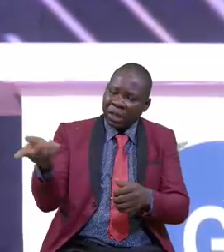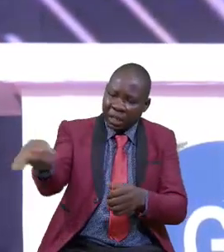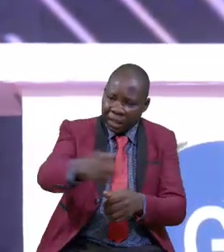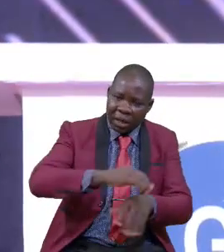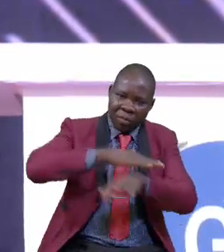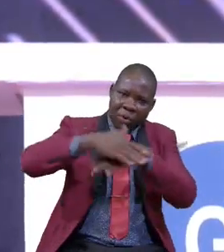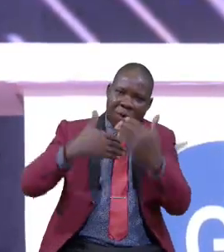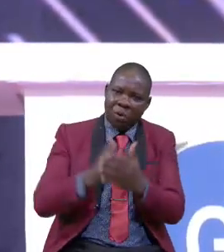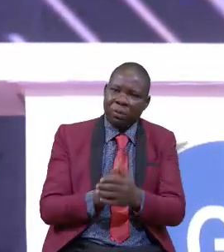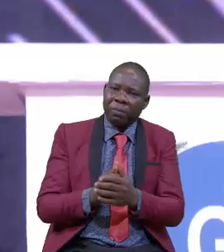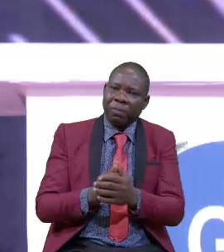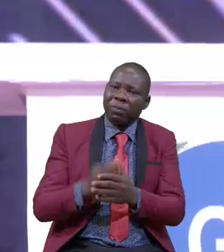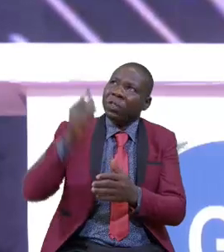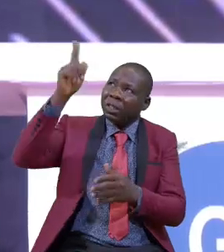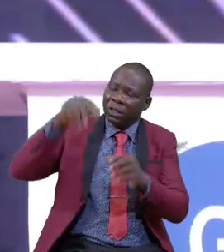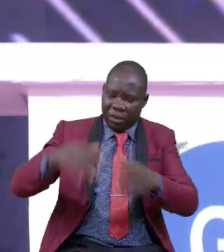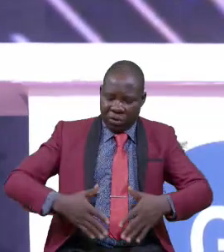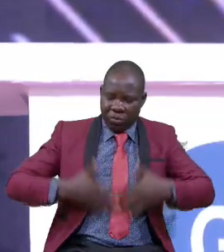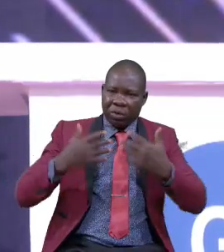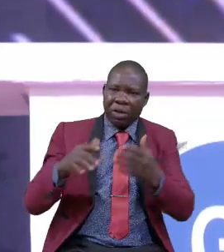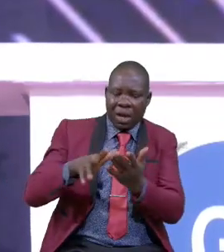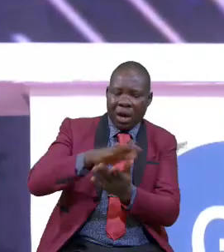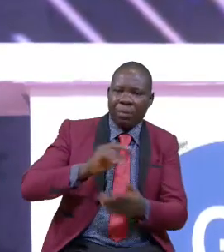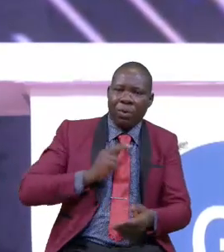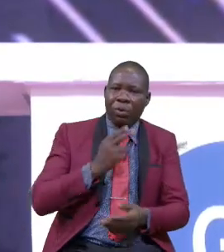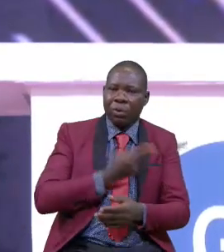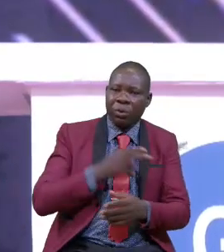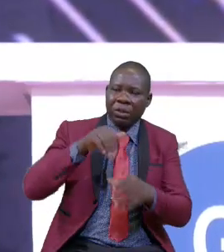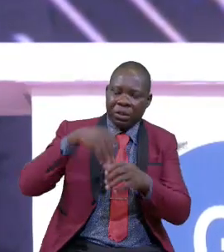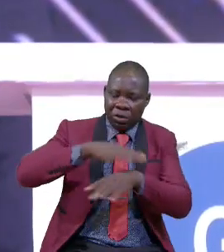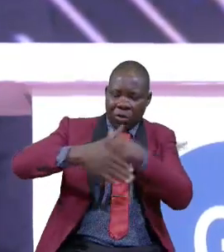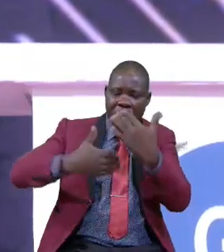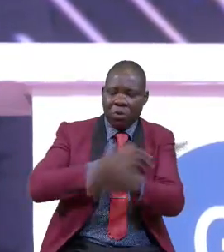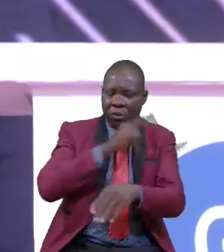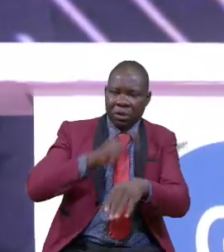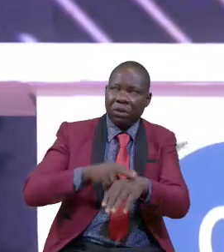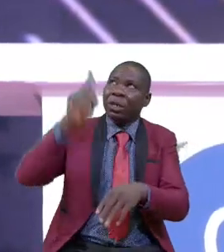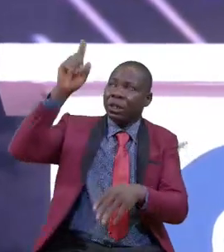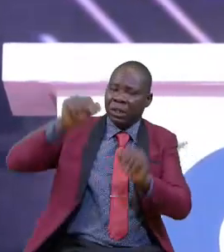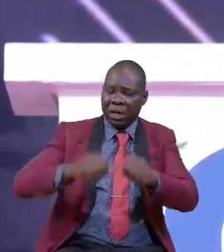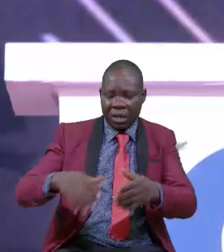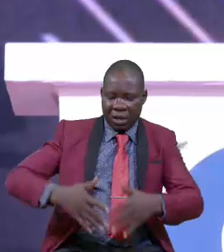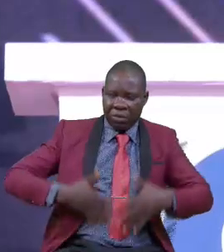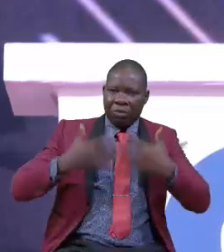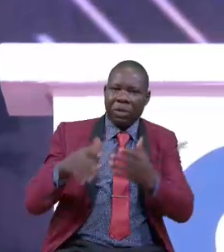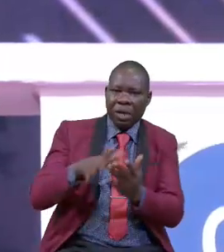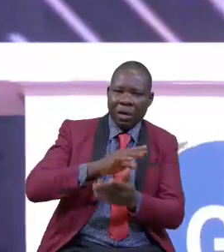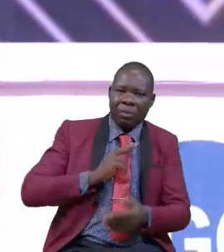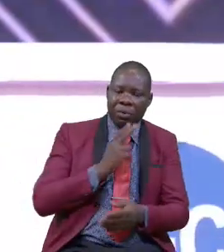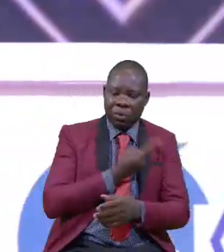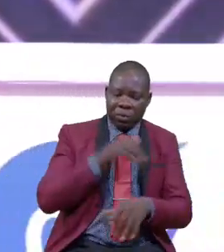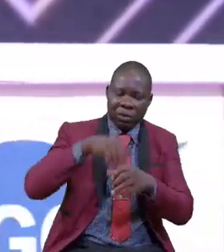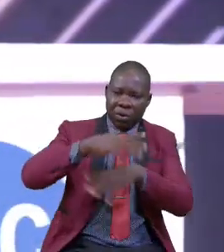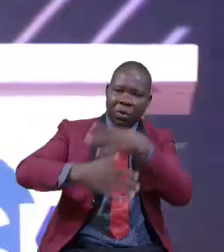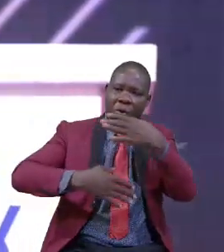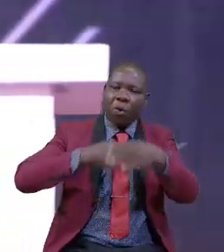He can dwell among us in the whole nation. He can dwell among us in the whole world. Behold the Lamb